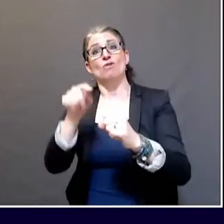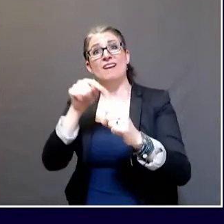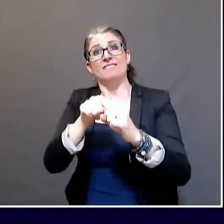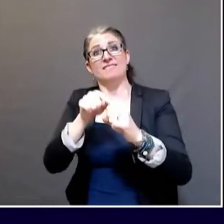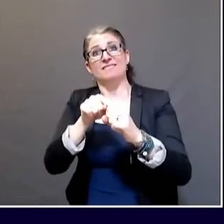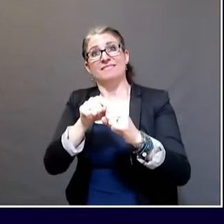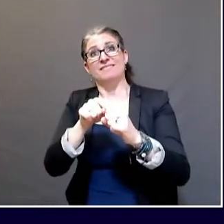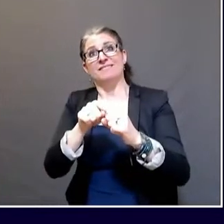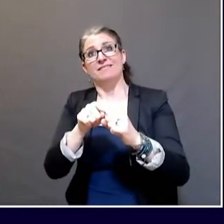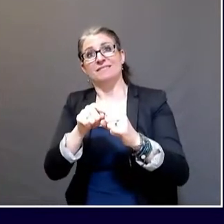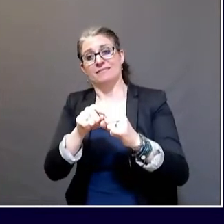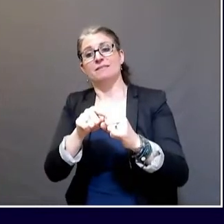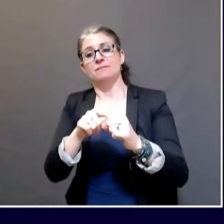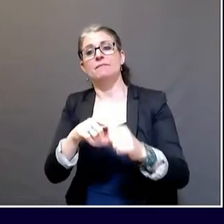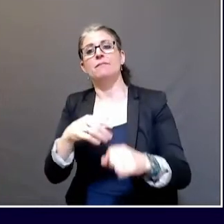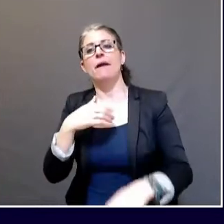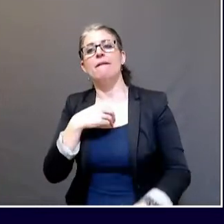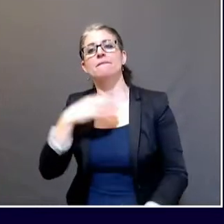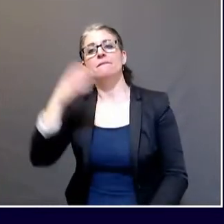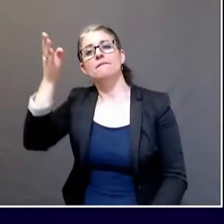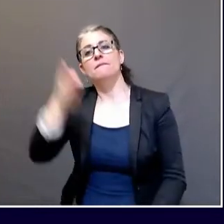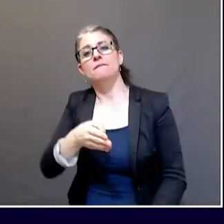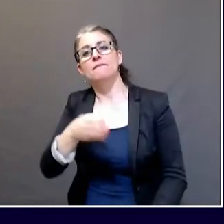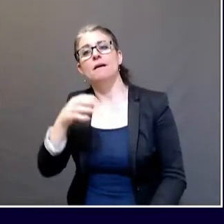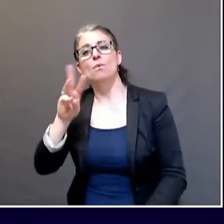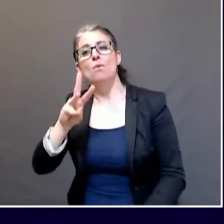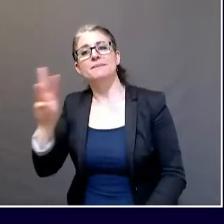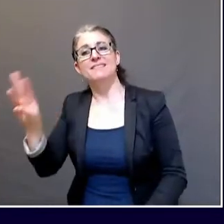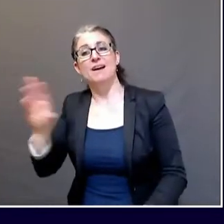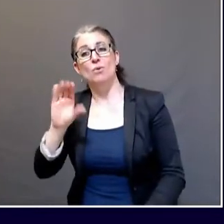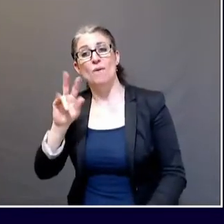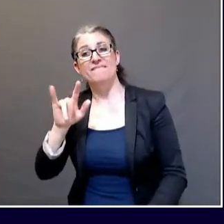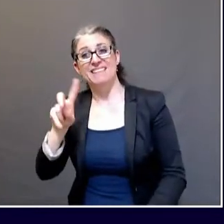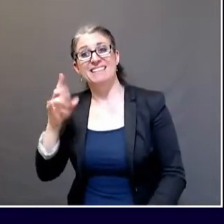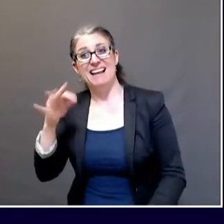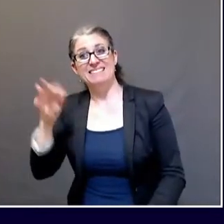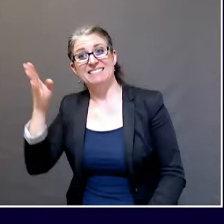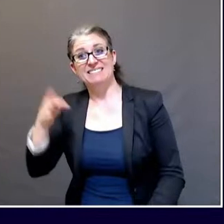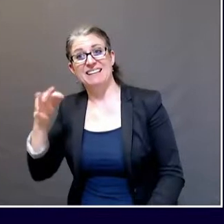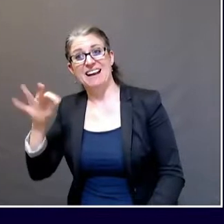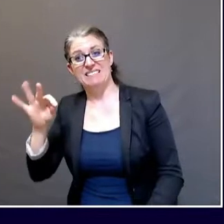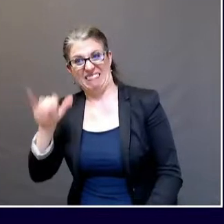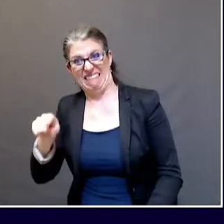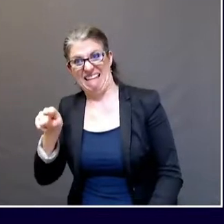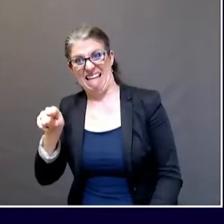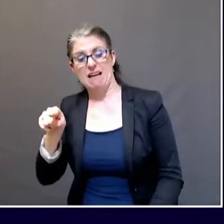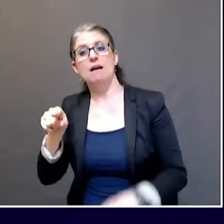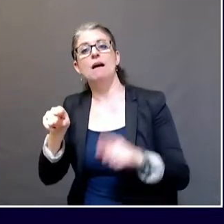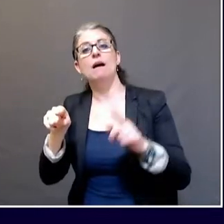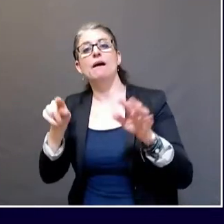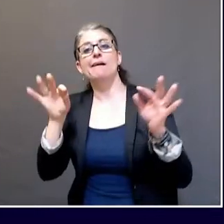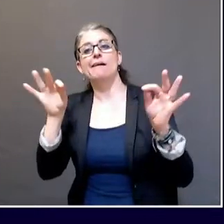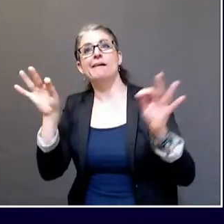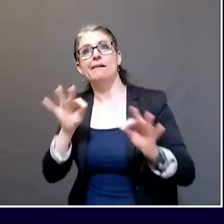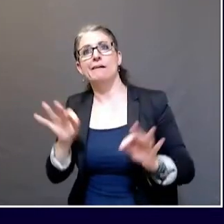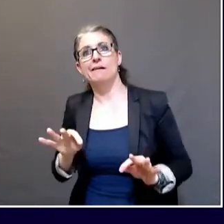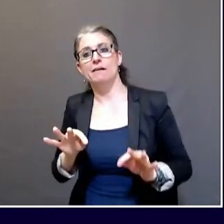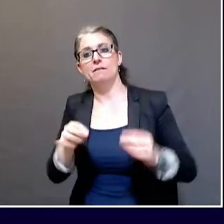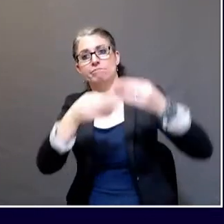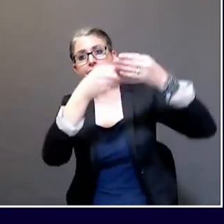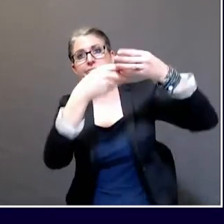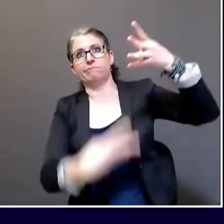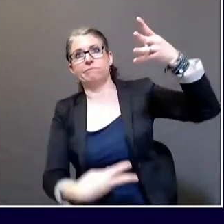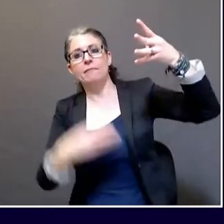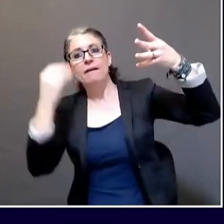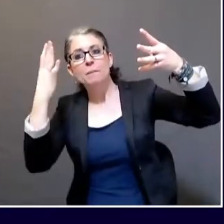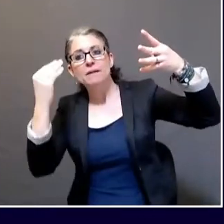have a column that says public. What that means is that people who are not necessarily patients of that healthcare